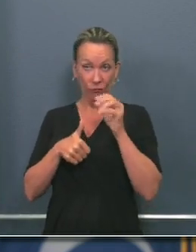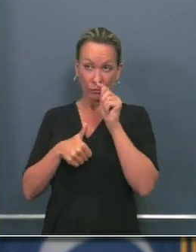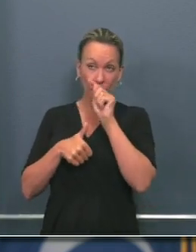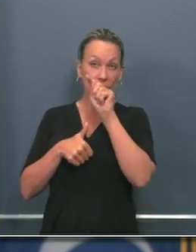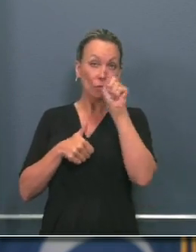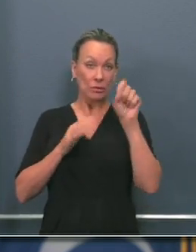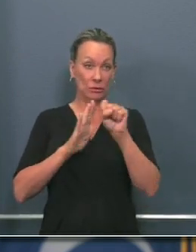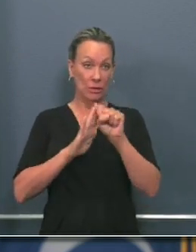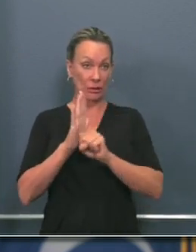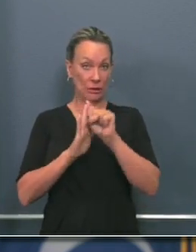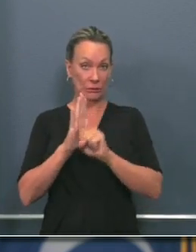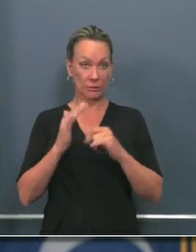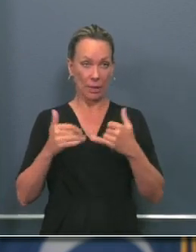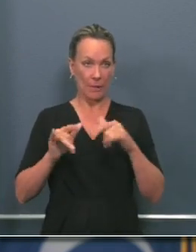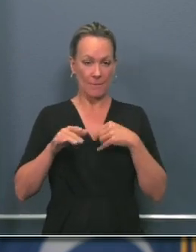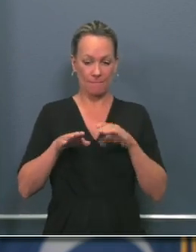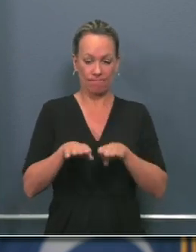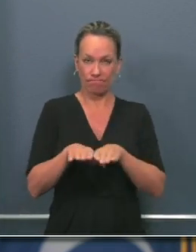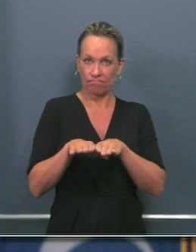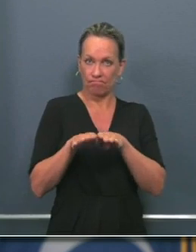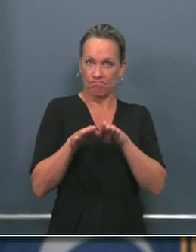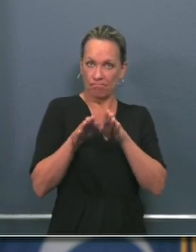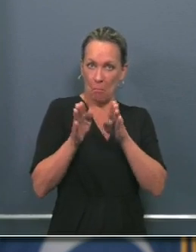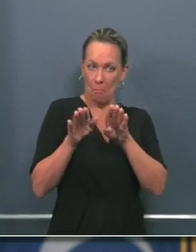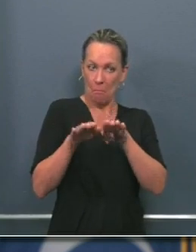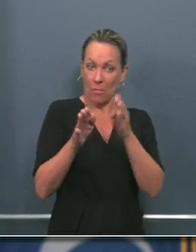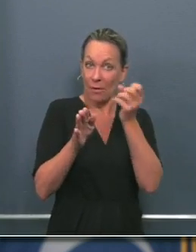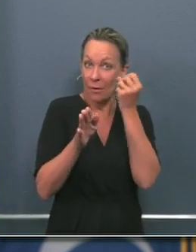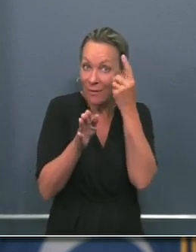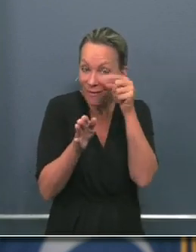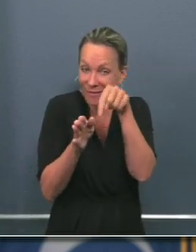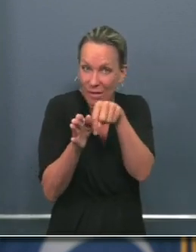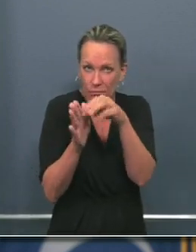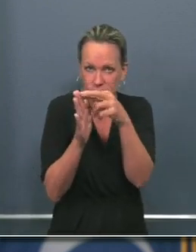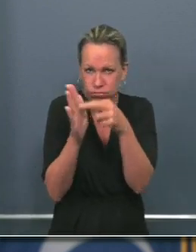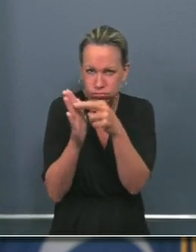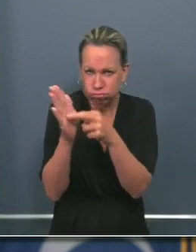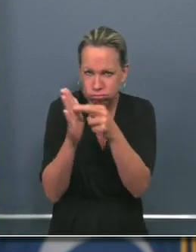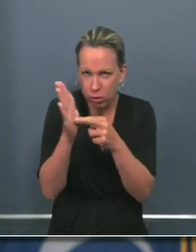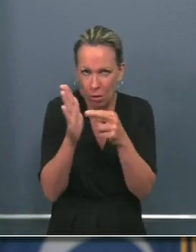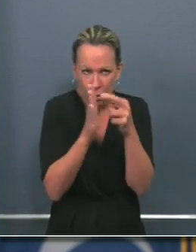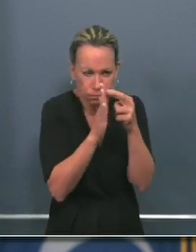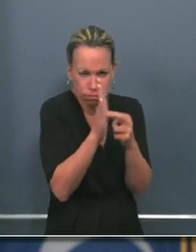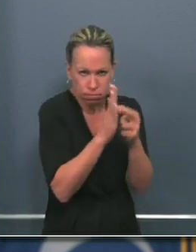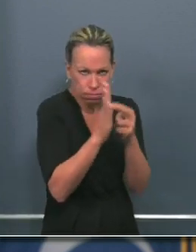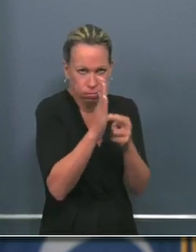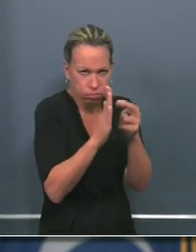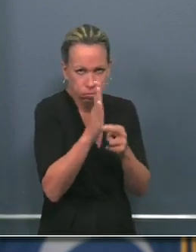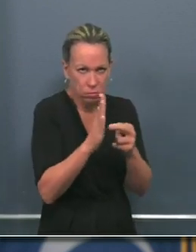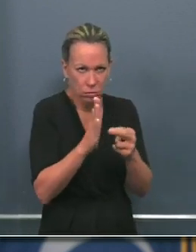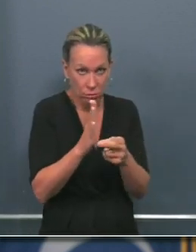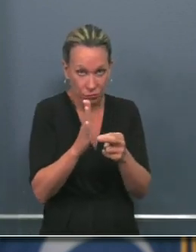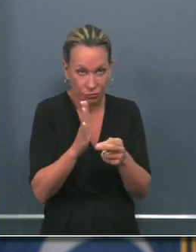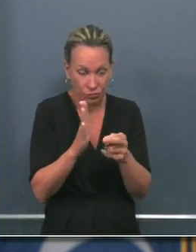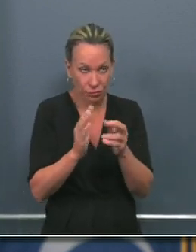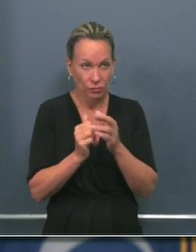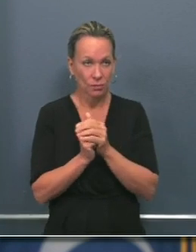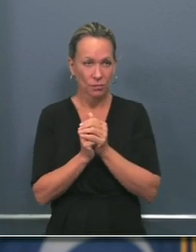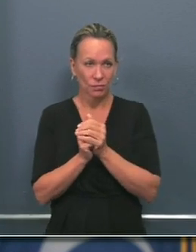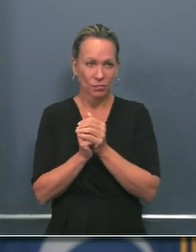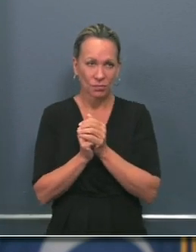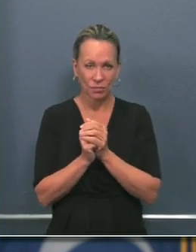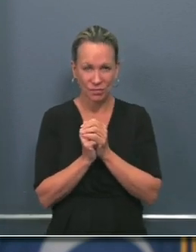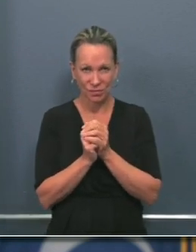And we are working with our other state partners, looking at best practices from across this country, working through the CDC guidelines and the